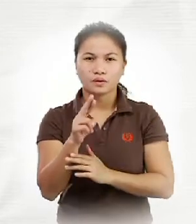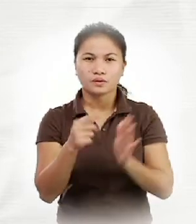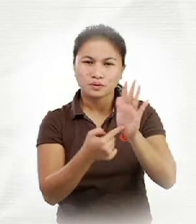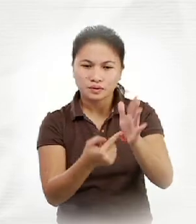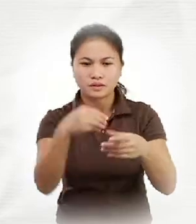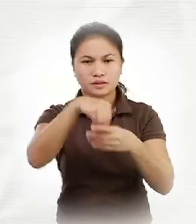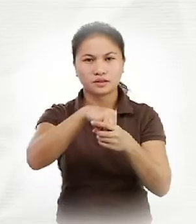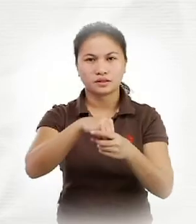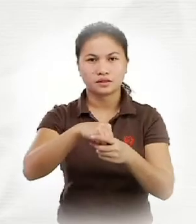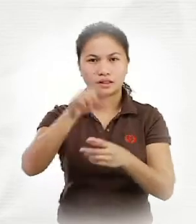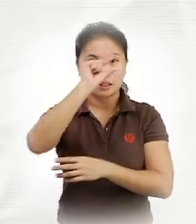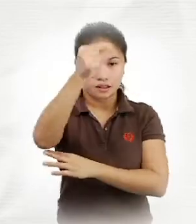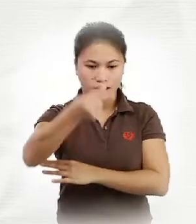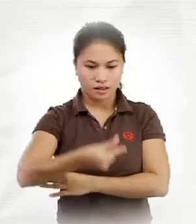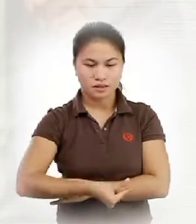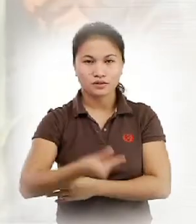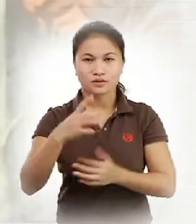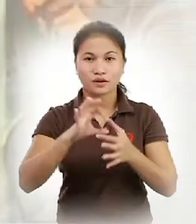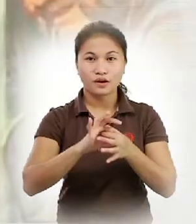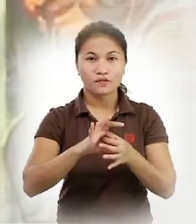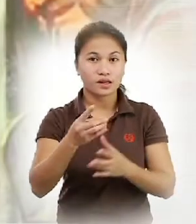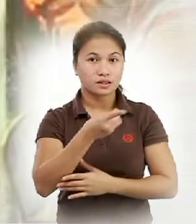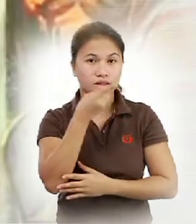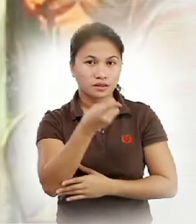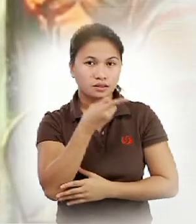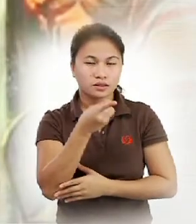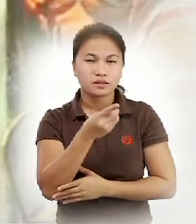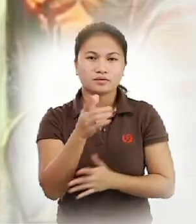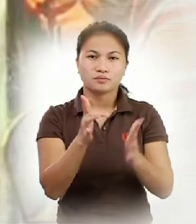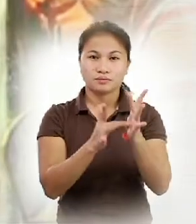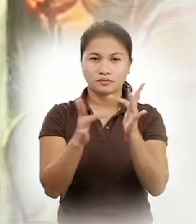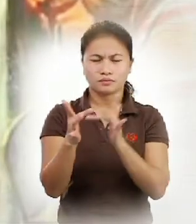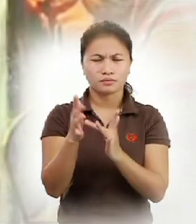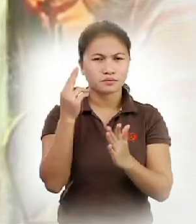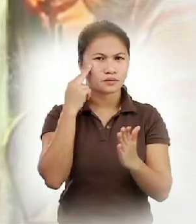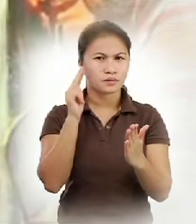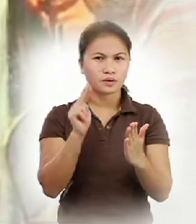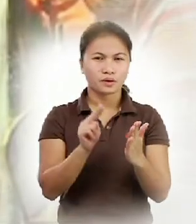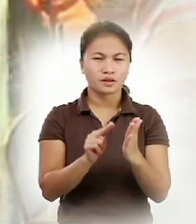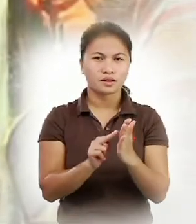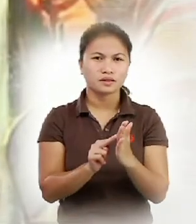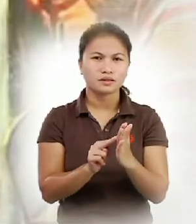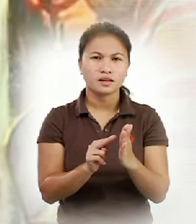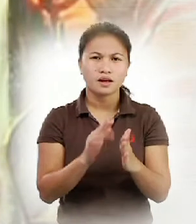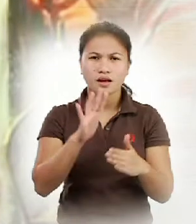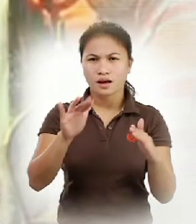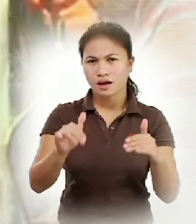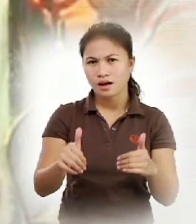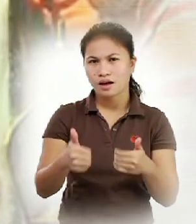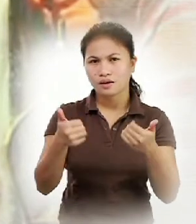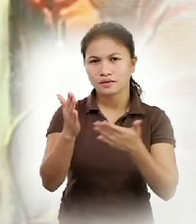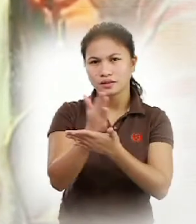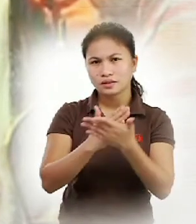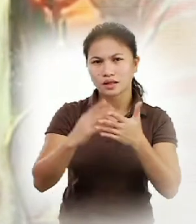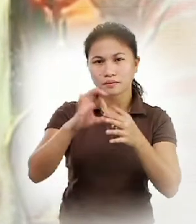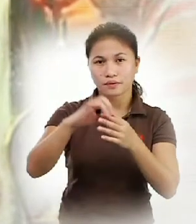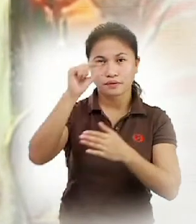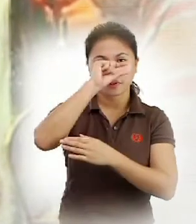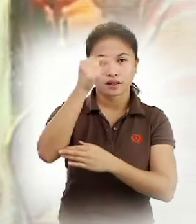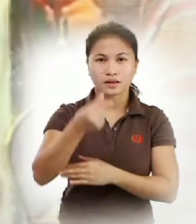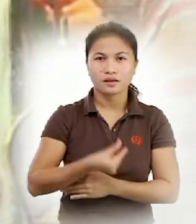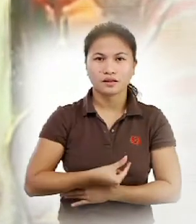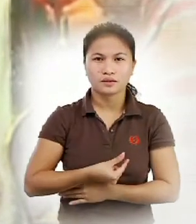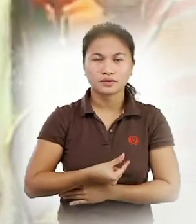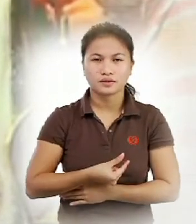in a dinner. And Jesus notices how some of the guests